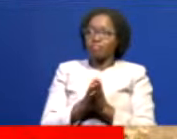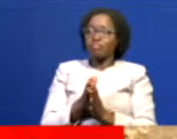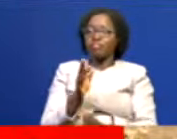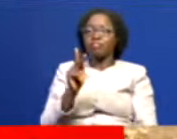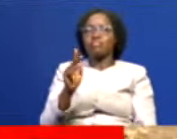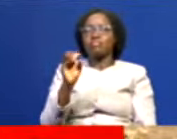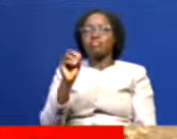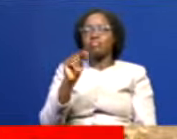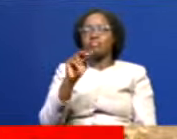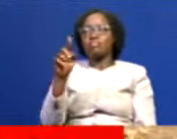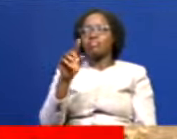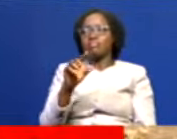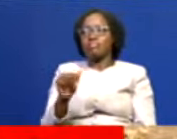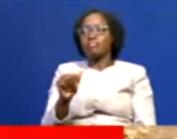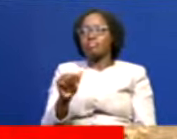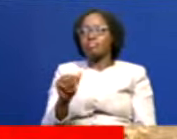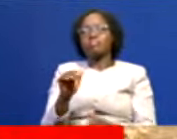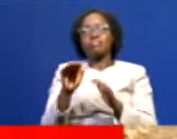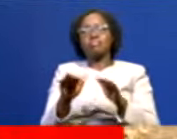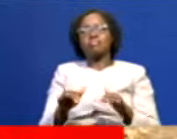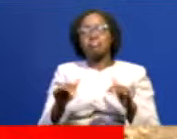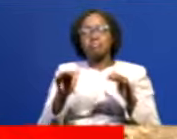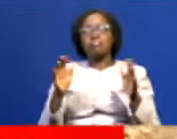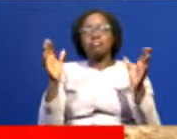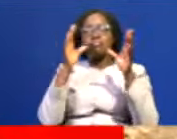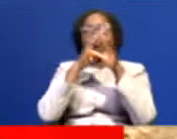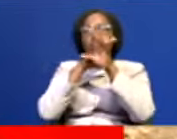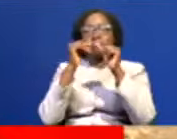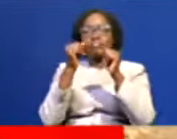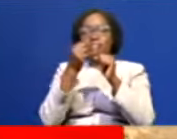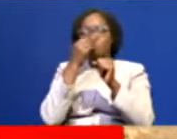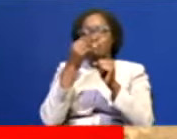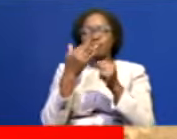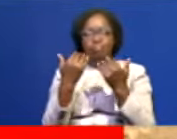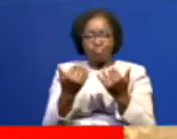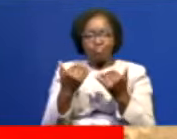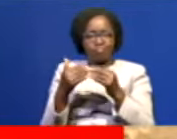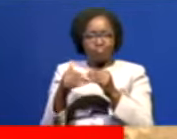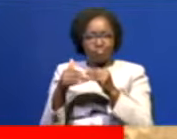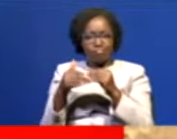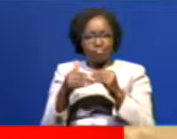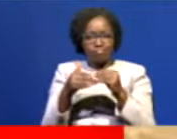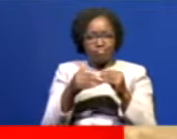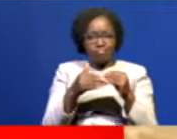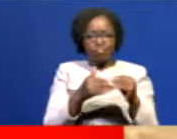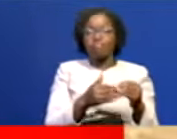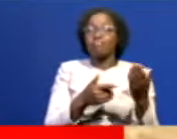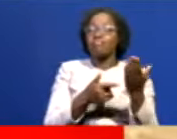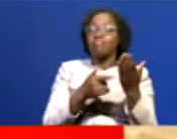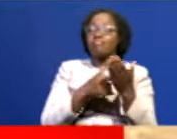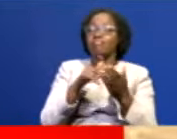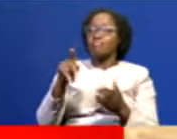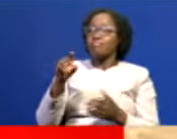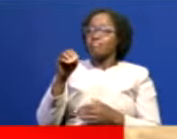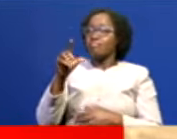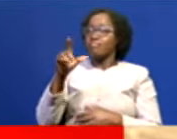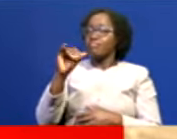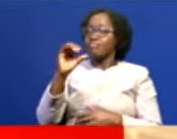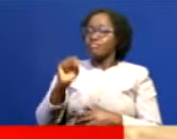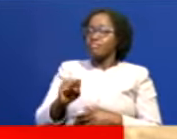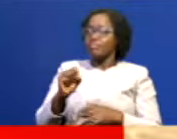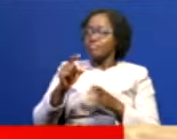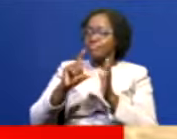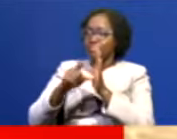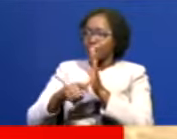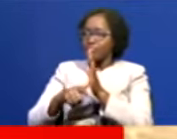right here in the country. Well, we are waiting for the President. He is currently being taken a tour of the Konza Konza Technopolis, and also later on he will take a